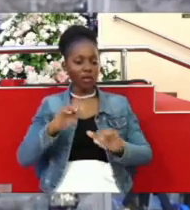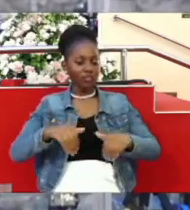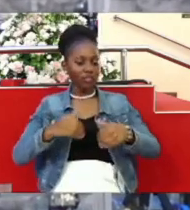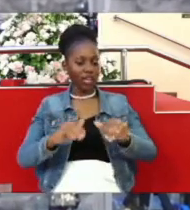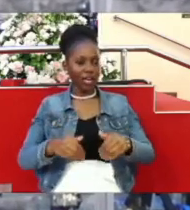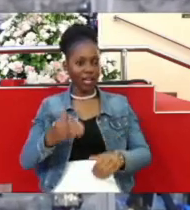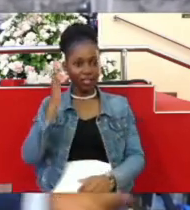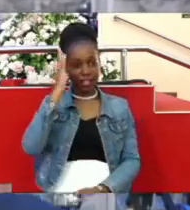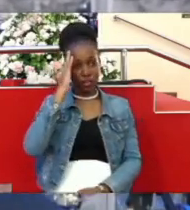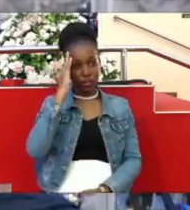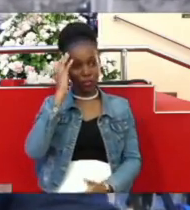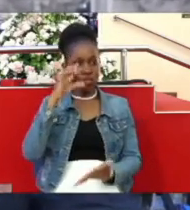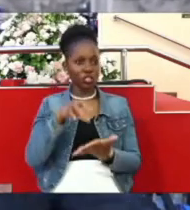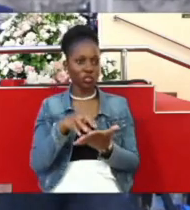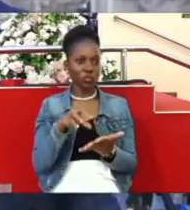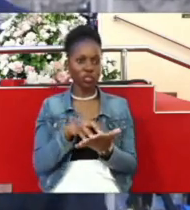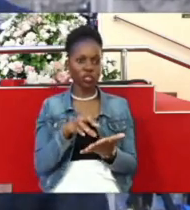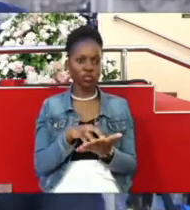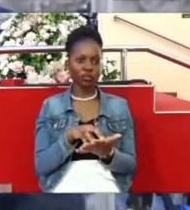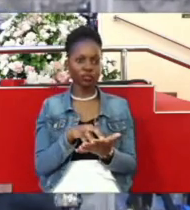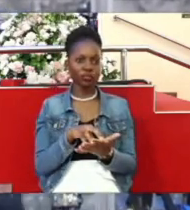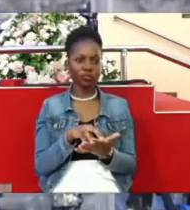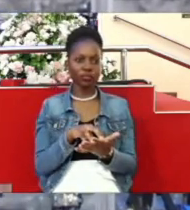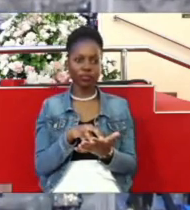The expert can show you this is the place.